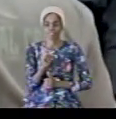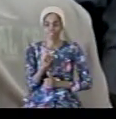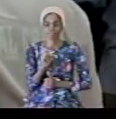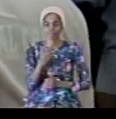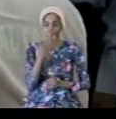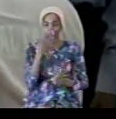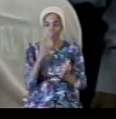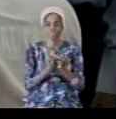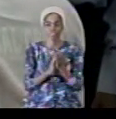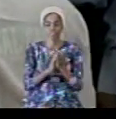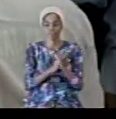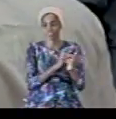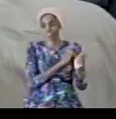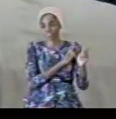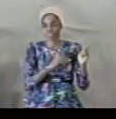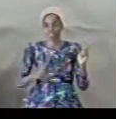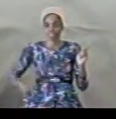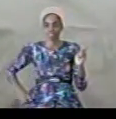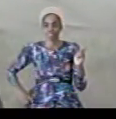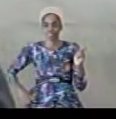Praise the Lord.